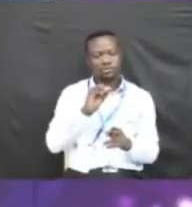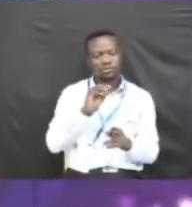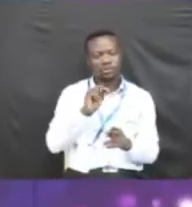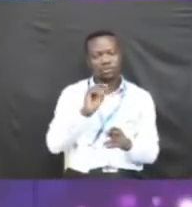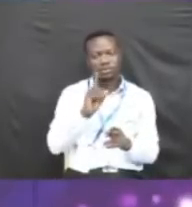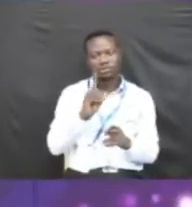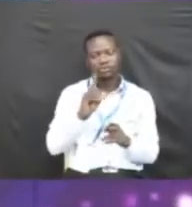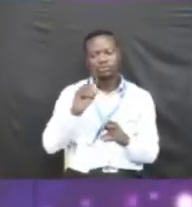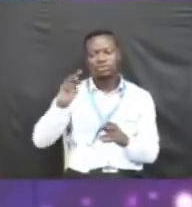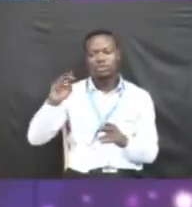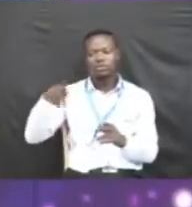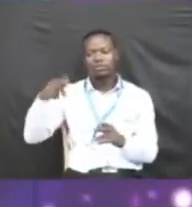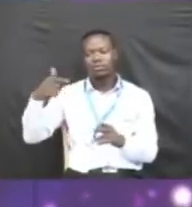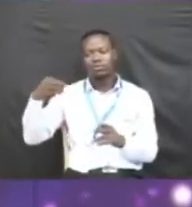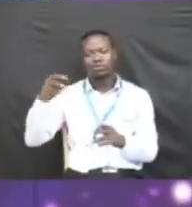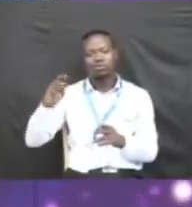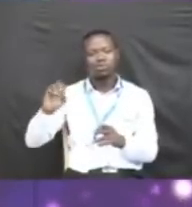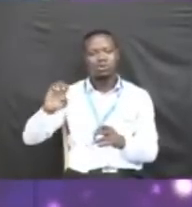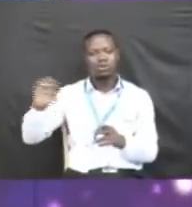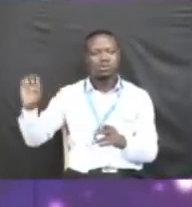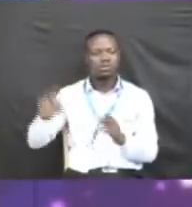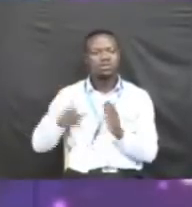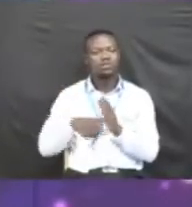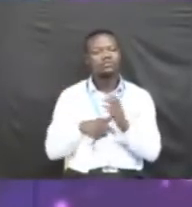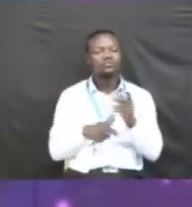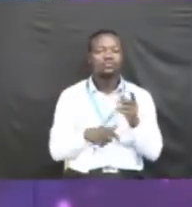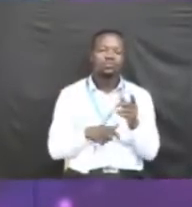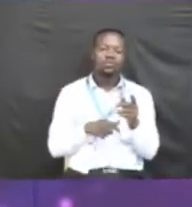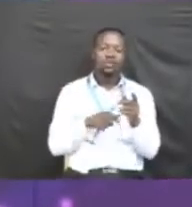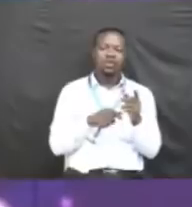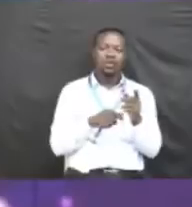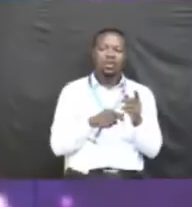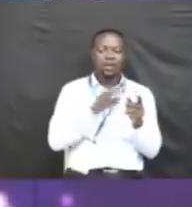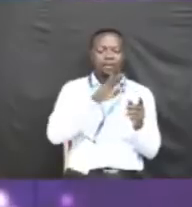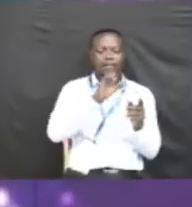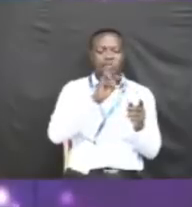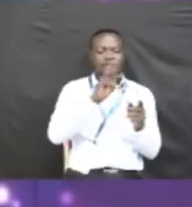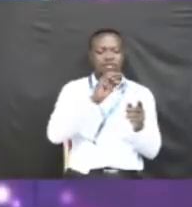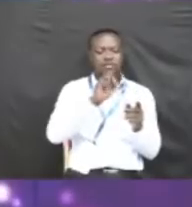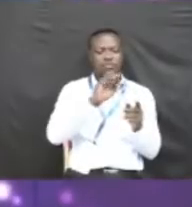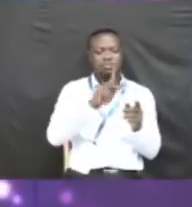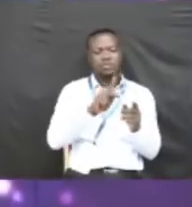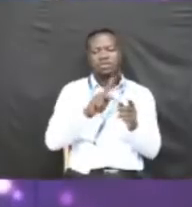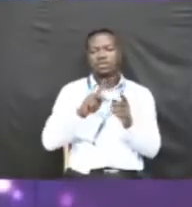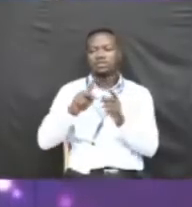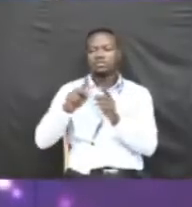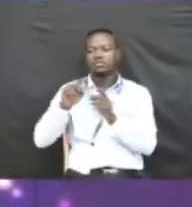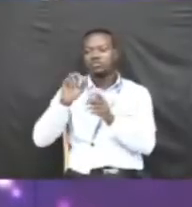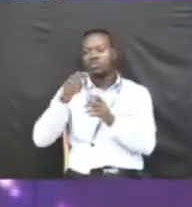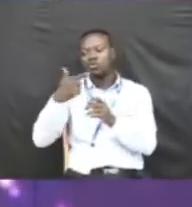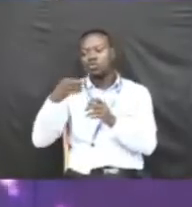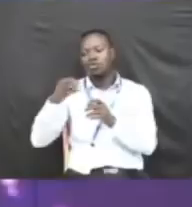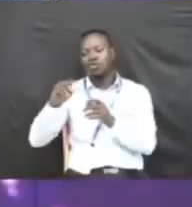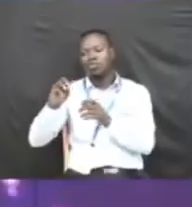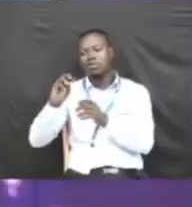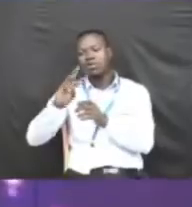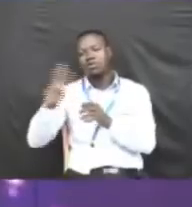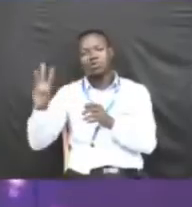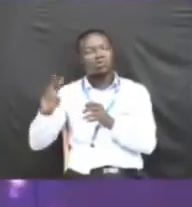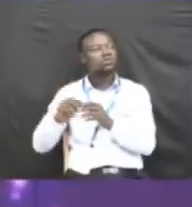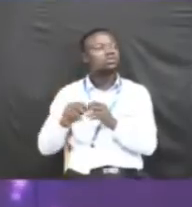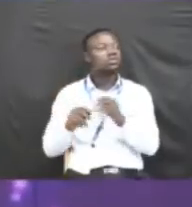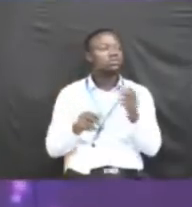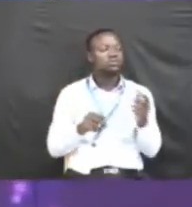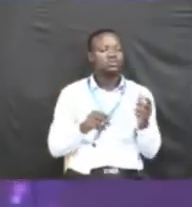Guma East. Honorable Bismar Basier in Guma West DC. Honorable Emmanuel Aturi